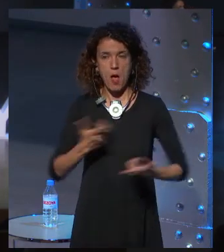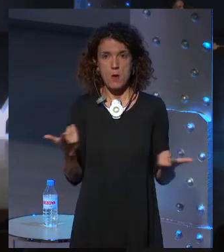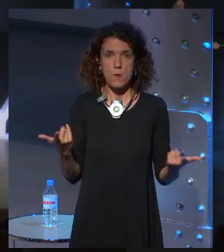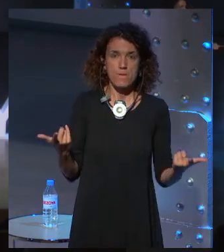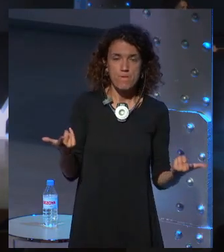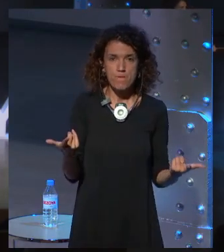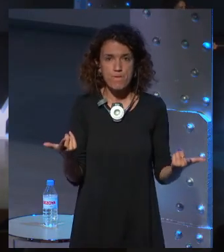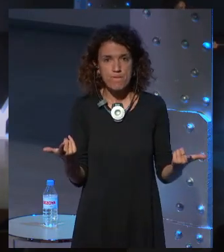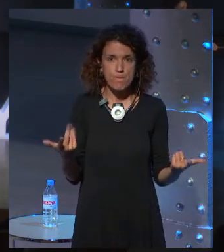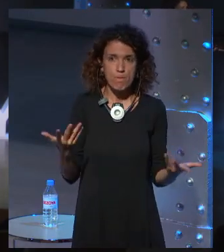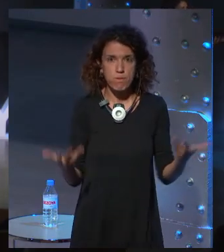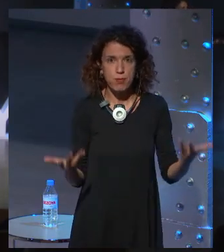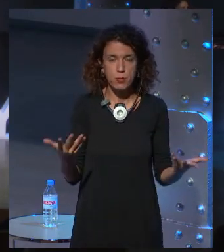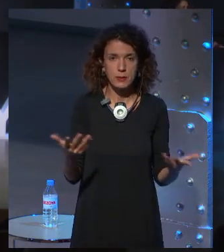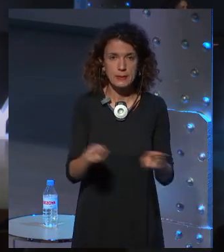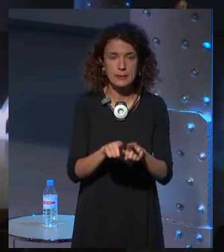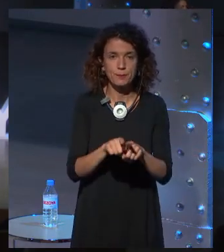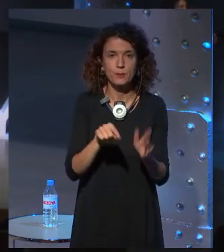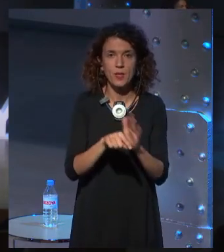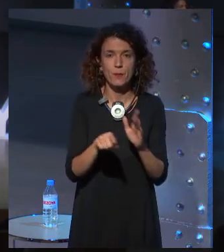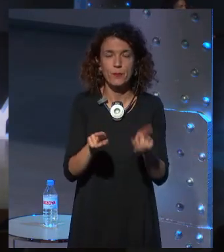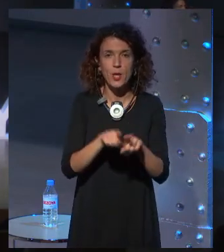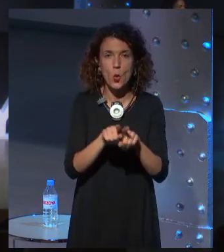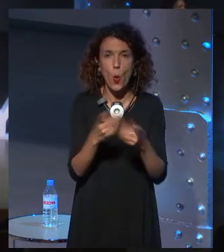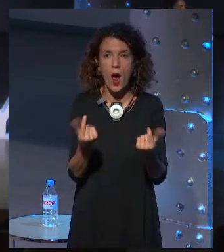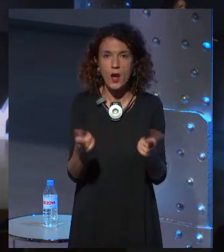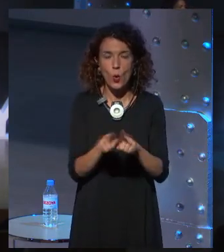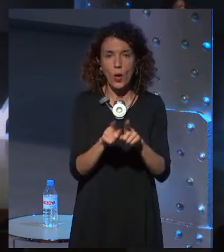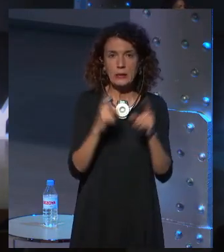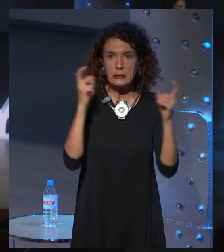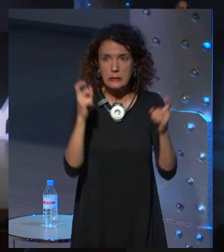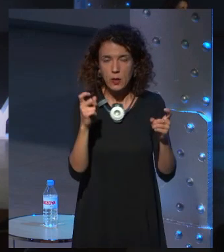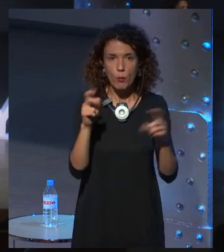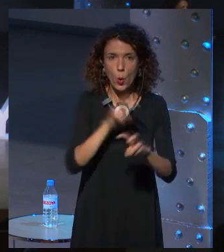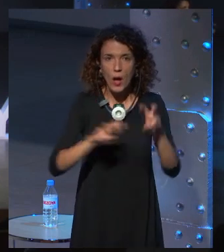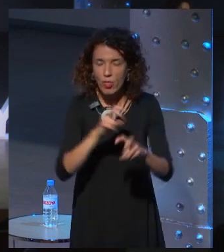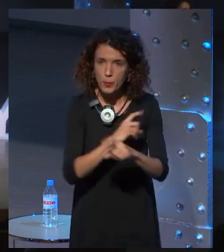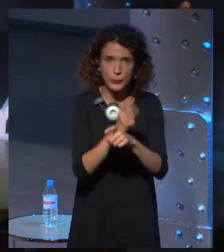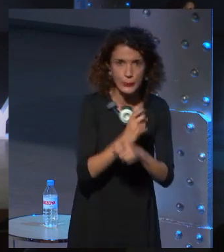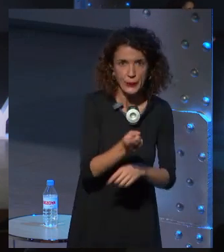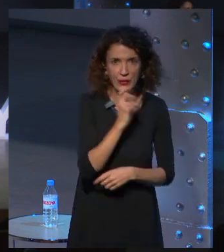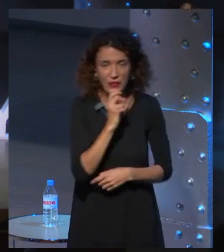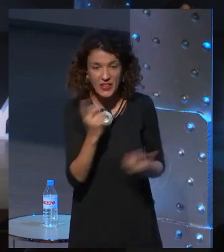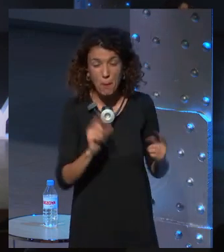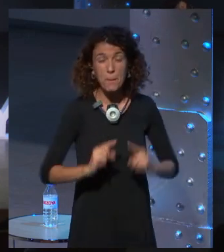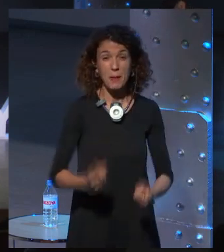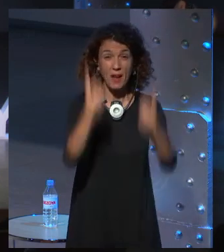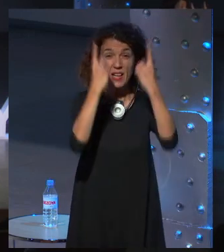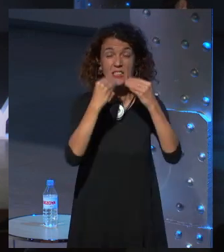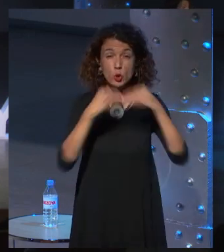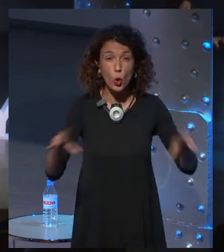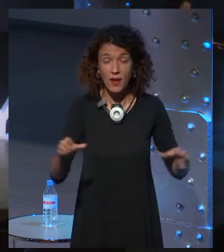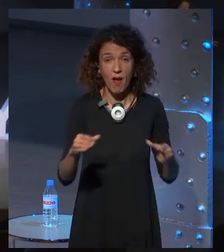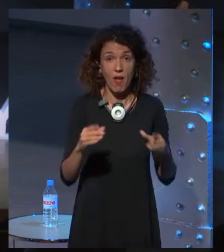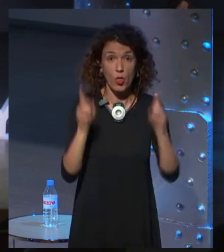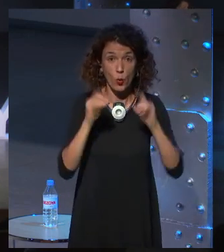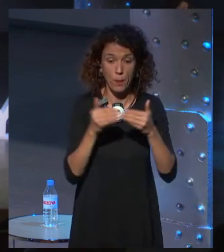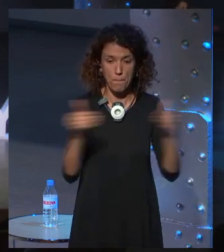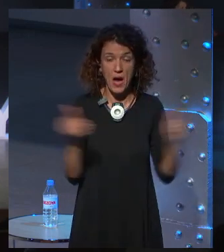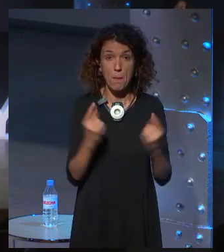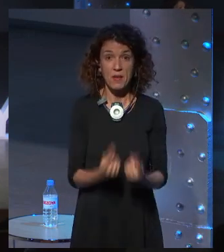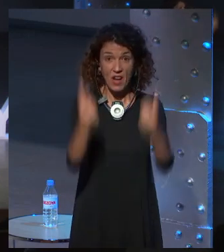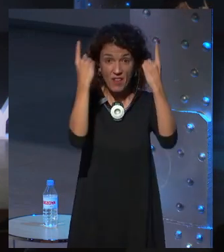It's a head scratcher, right? This is really the first time in the history of education that we're being asked to prepare our young people